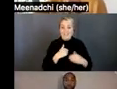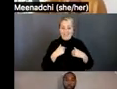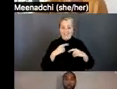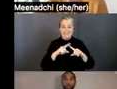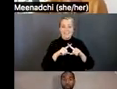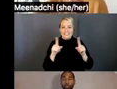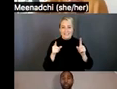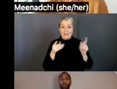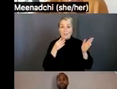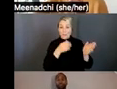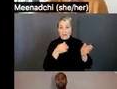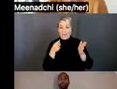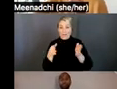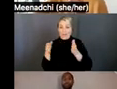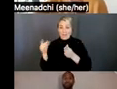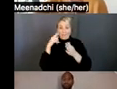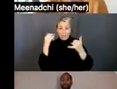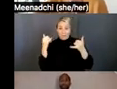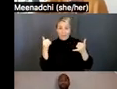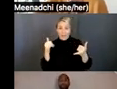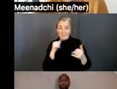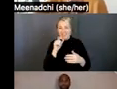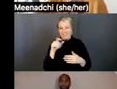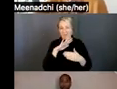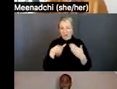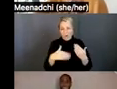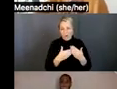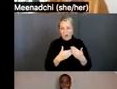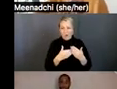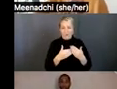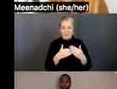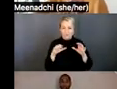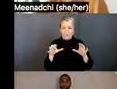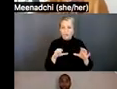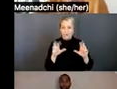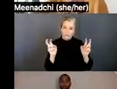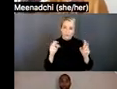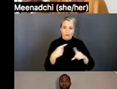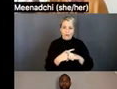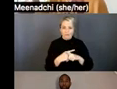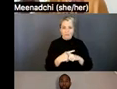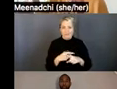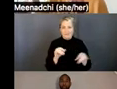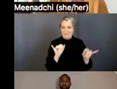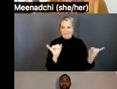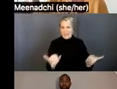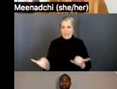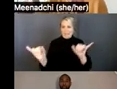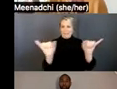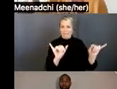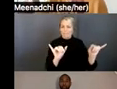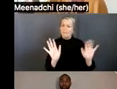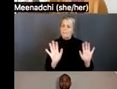ways of playing. We don't have to all do conflict the same way. And there can be some real sweetness